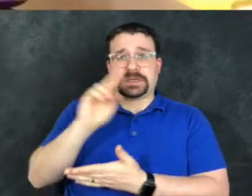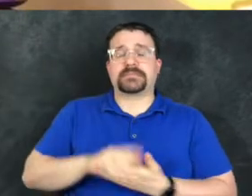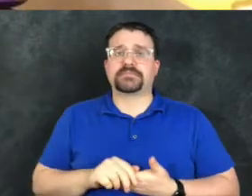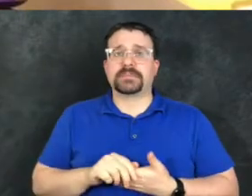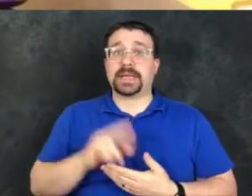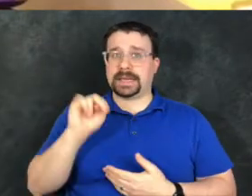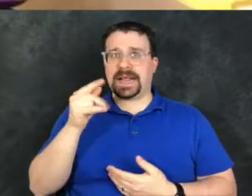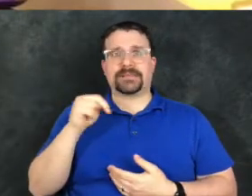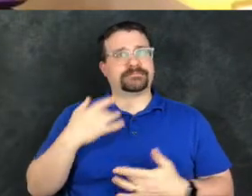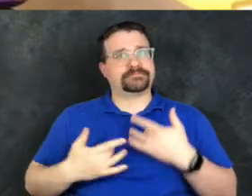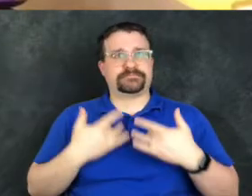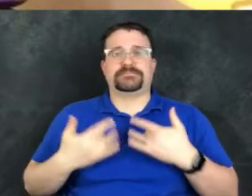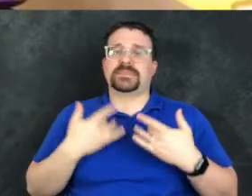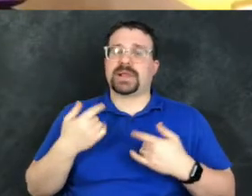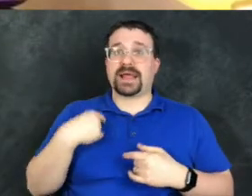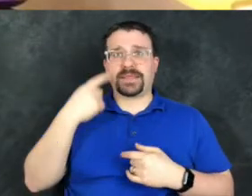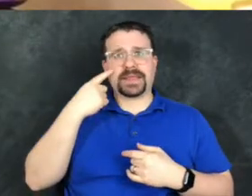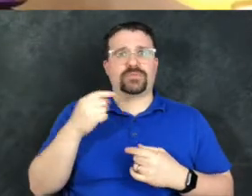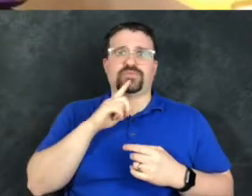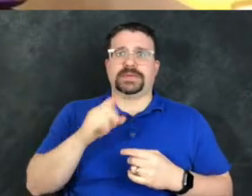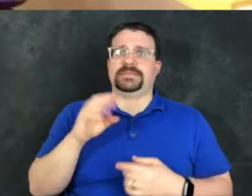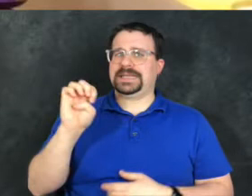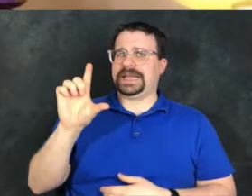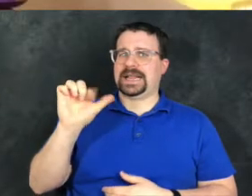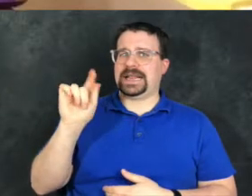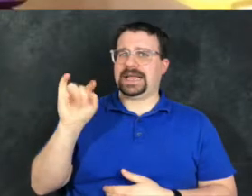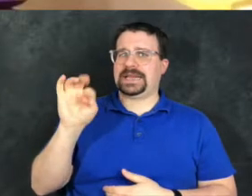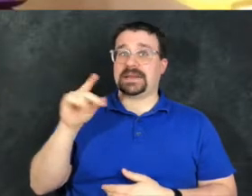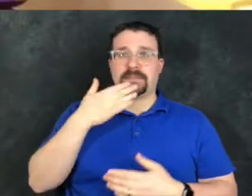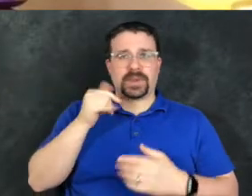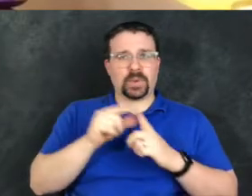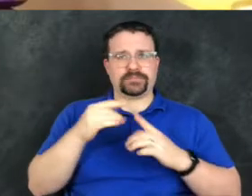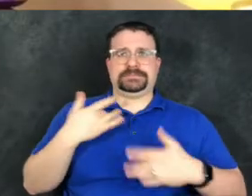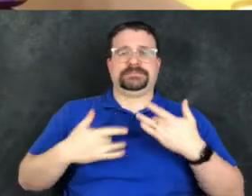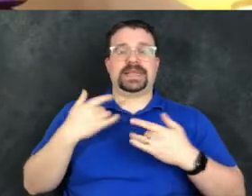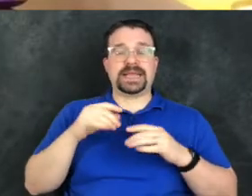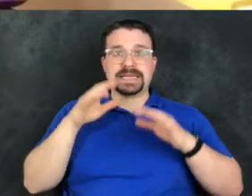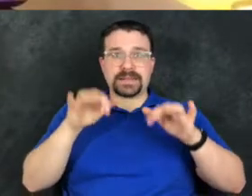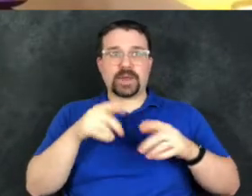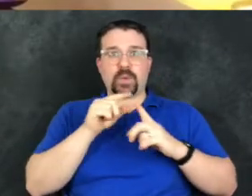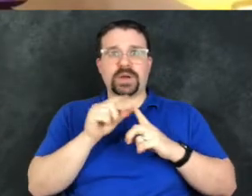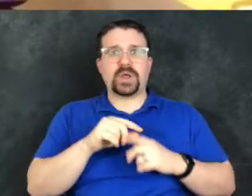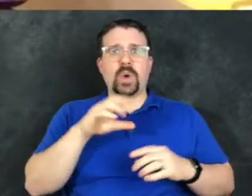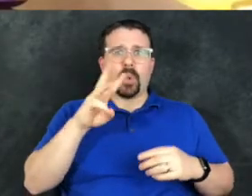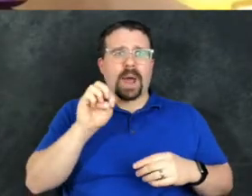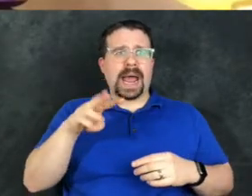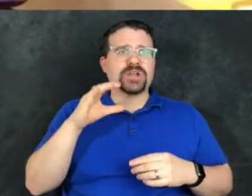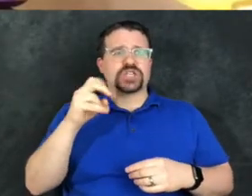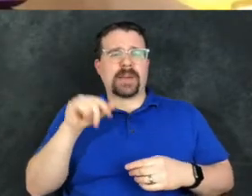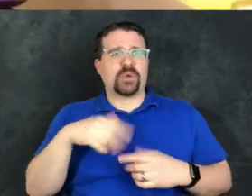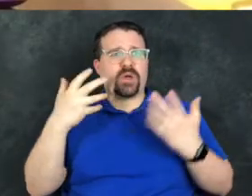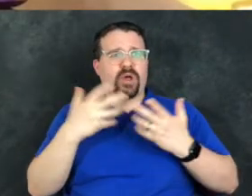at Taylor, and Nathan was excited. And no, I think elated is a better word. I remember he typed that night,